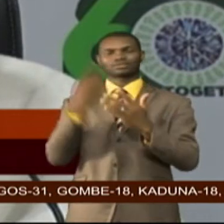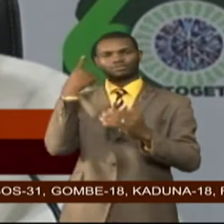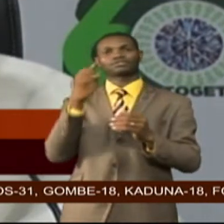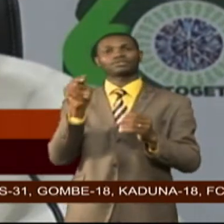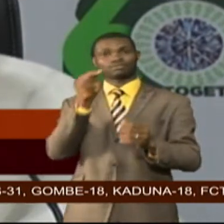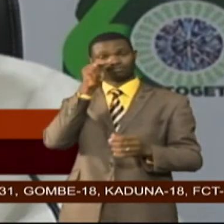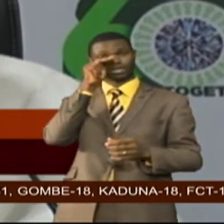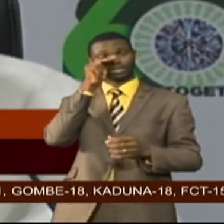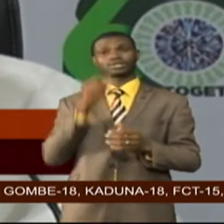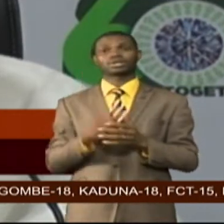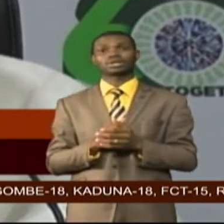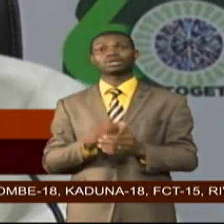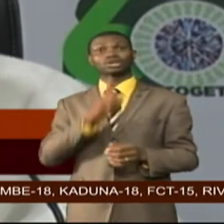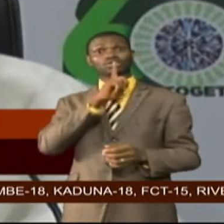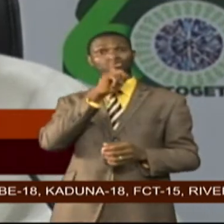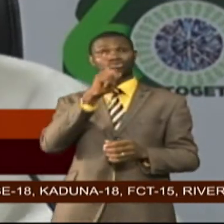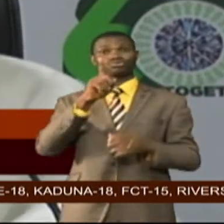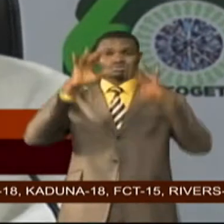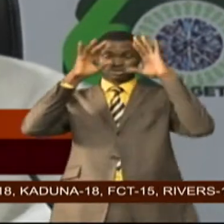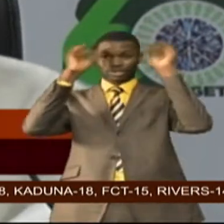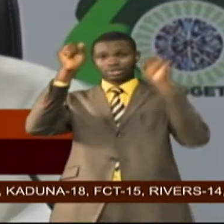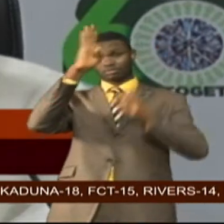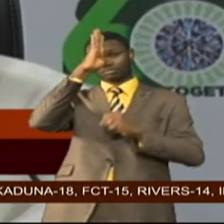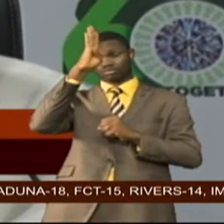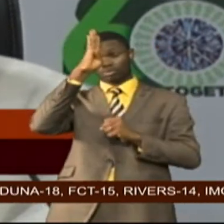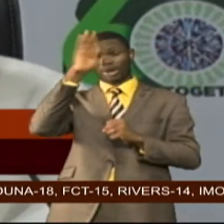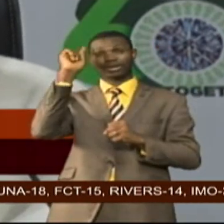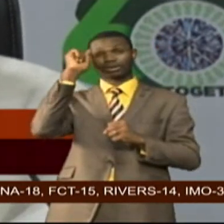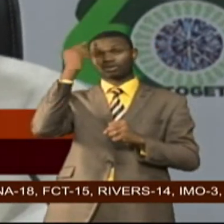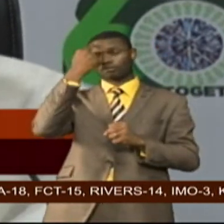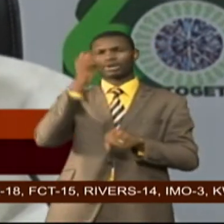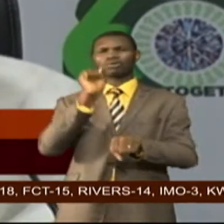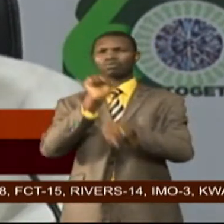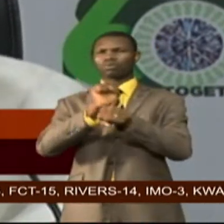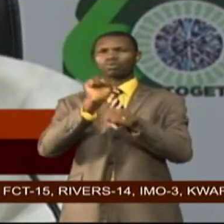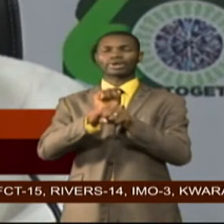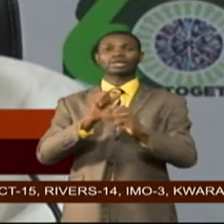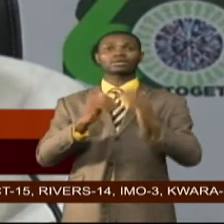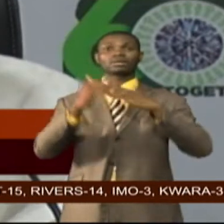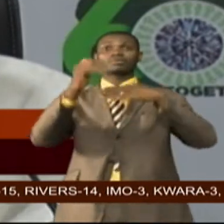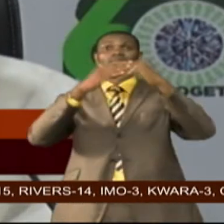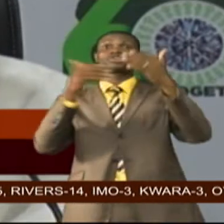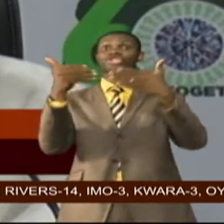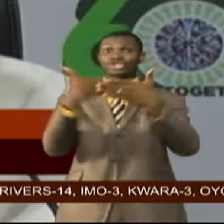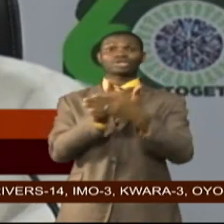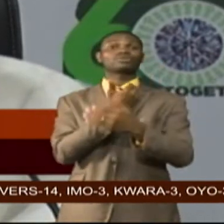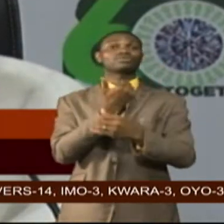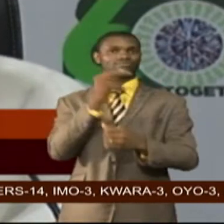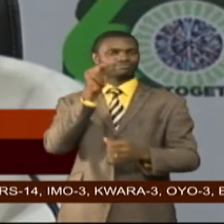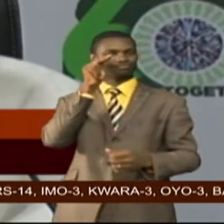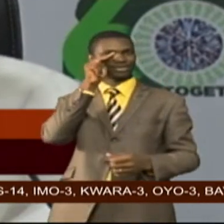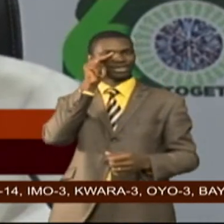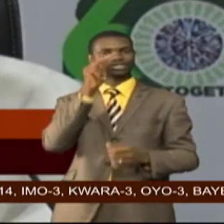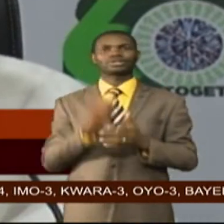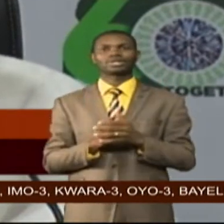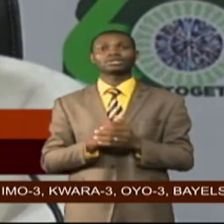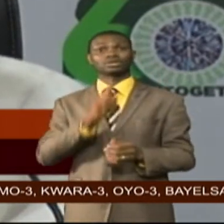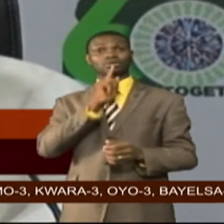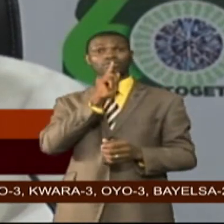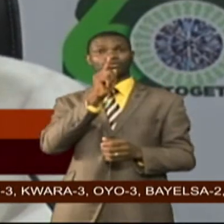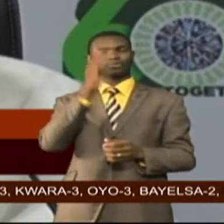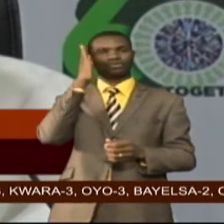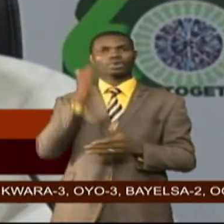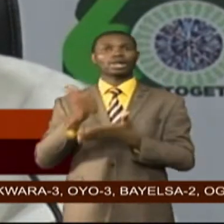The administration is working assiduously to build a new Nigeria, laying the building blocks